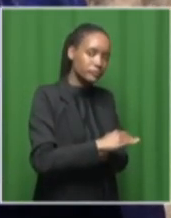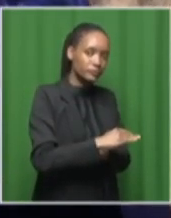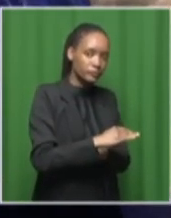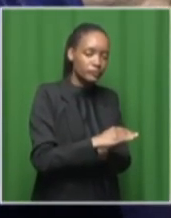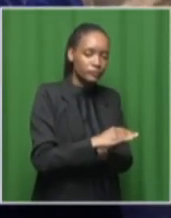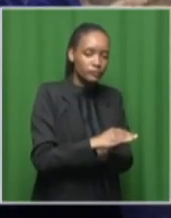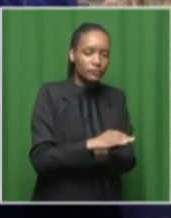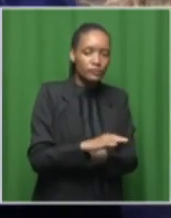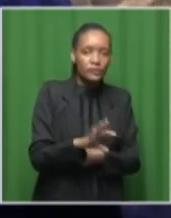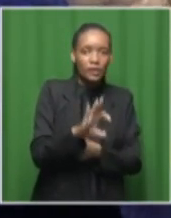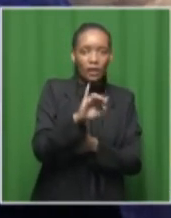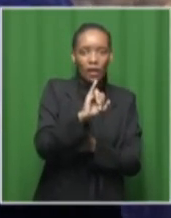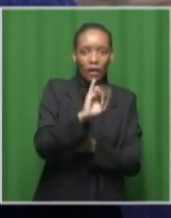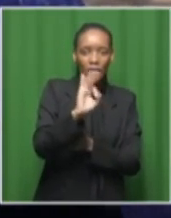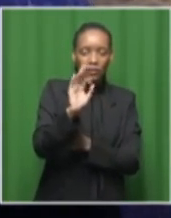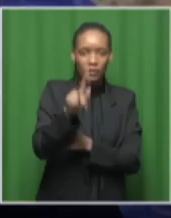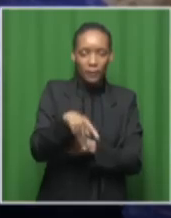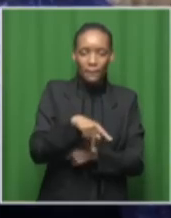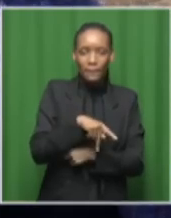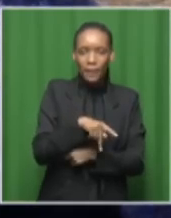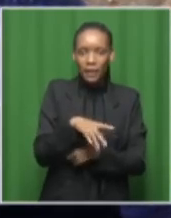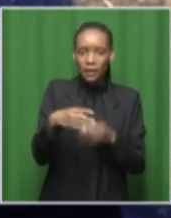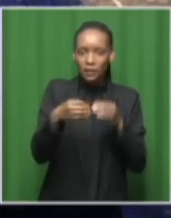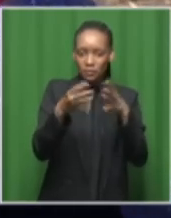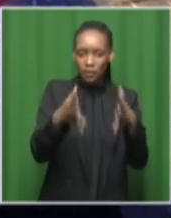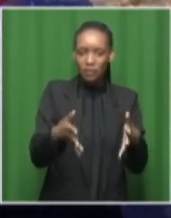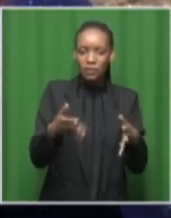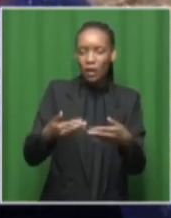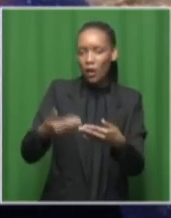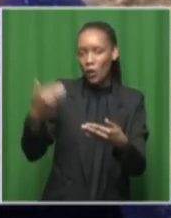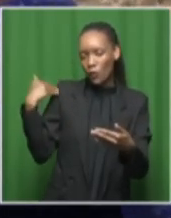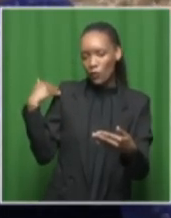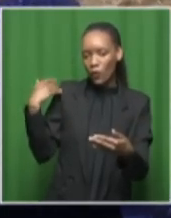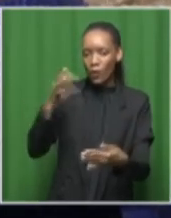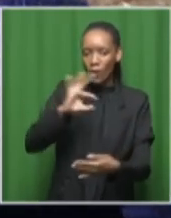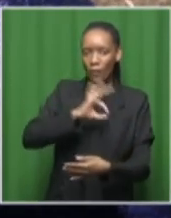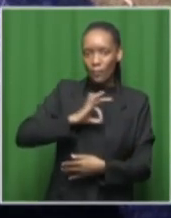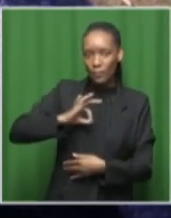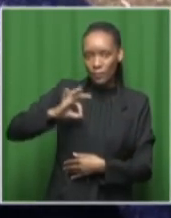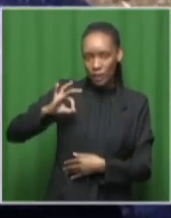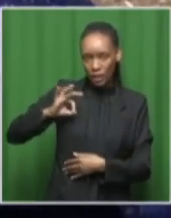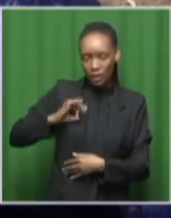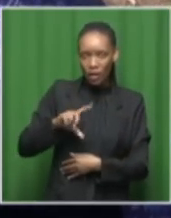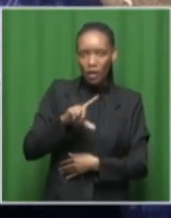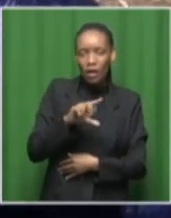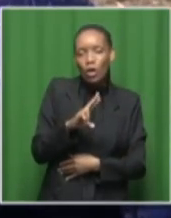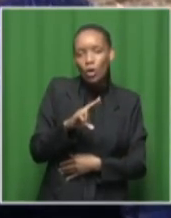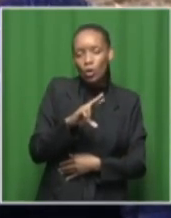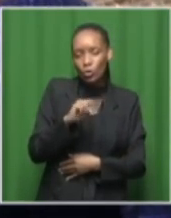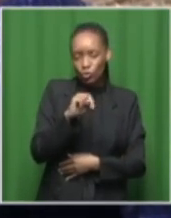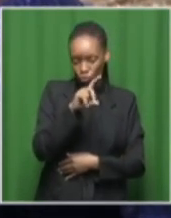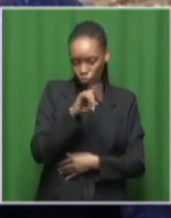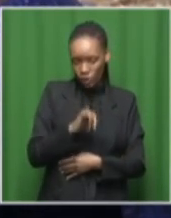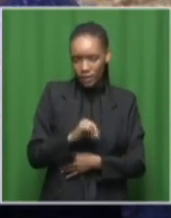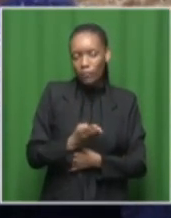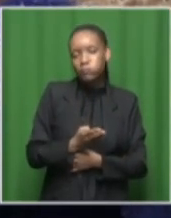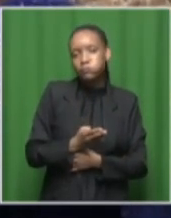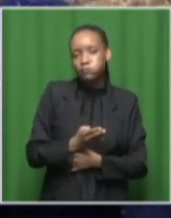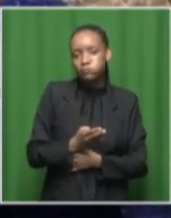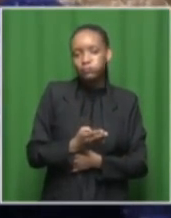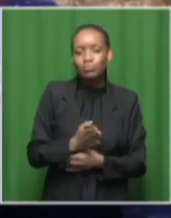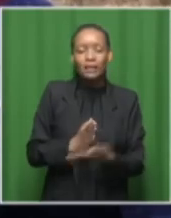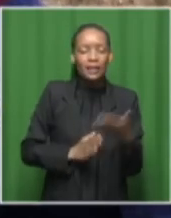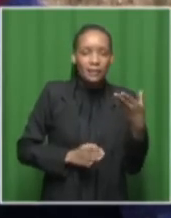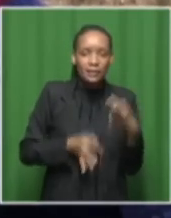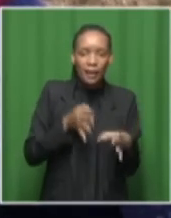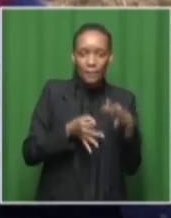We can even see the former mayor of Ulundi. She is also here, and some party leaders who have converged, and